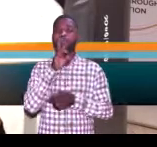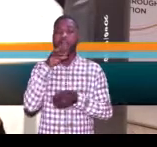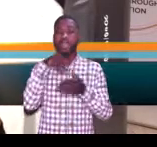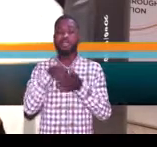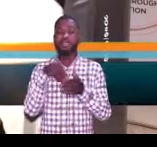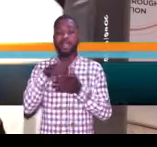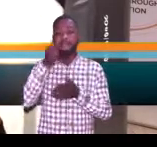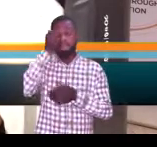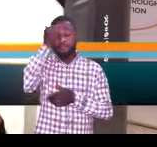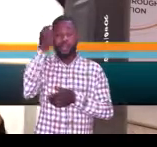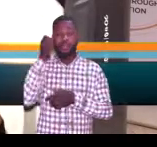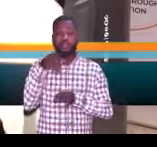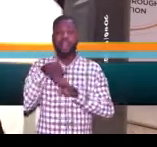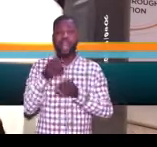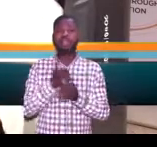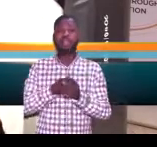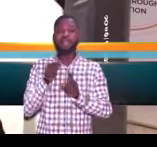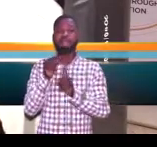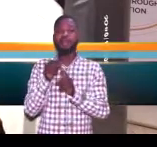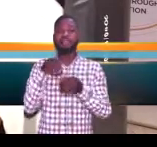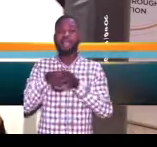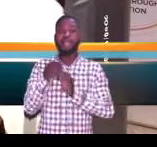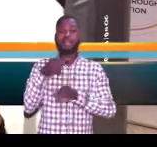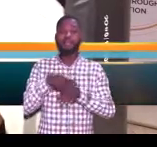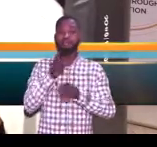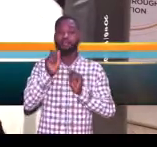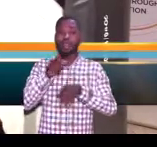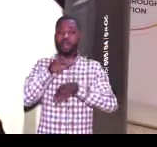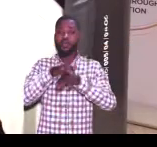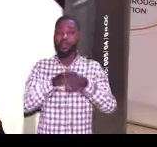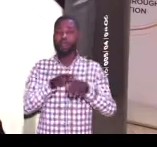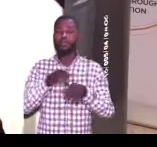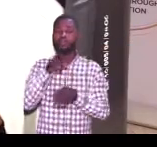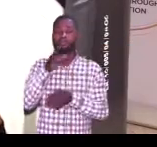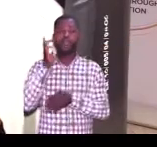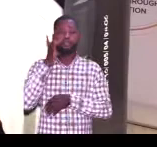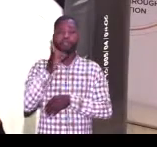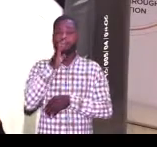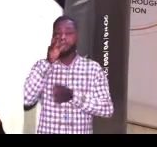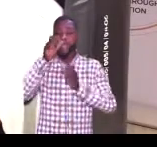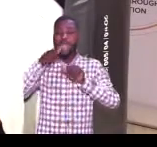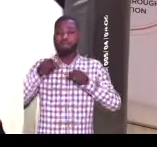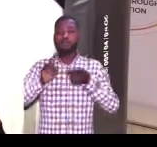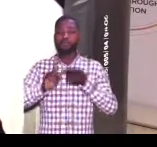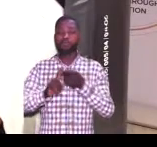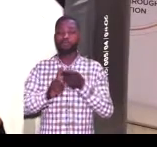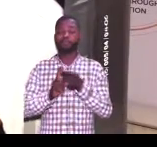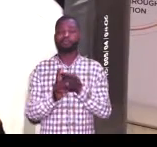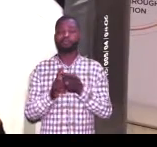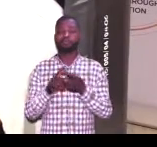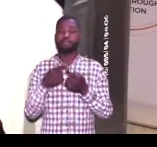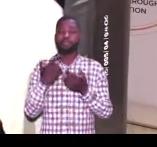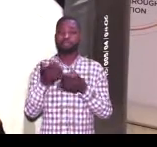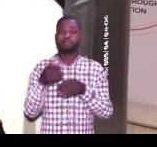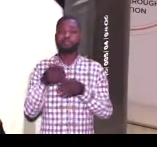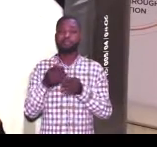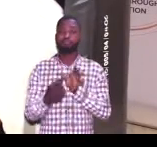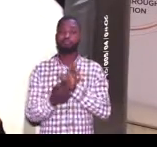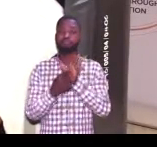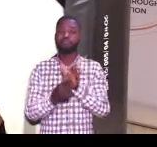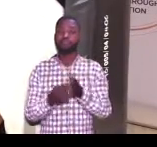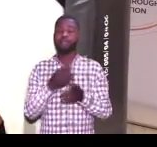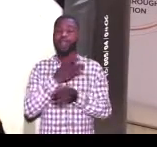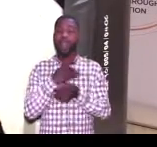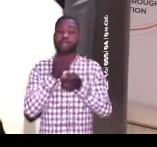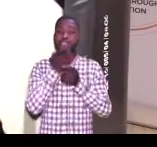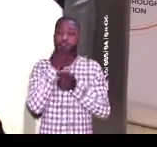in. Because at any point in time you are called upon, you'll be able to speak